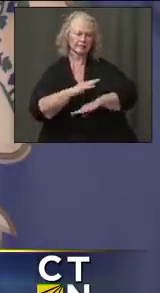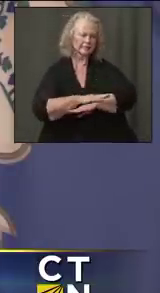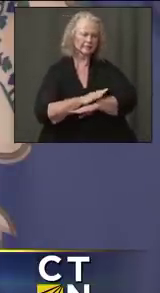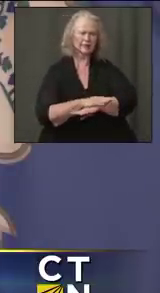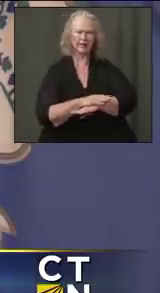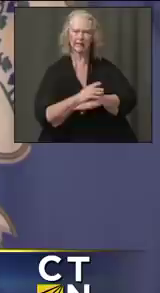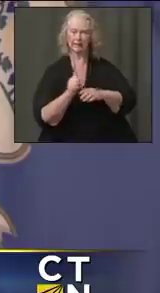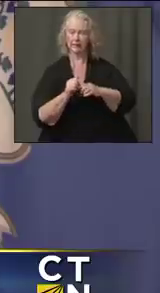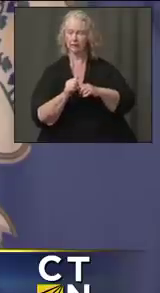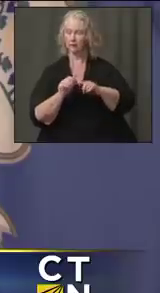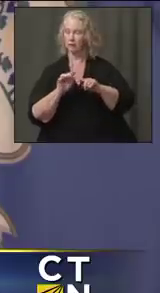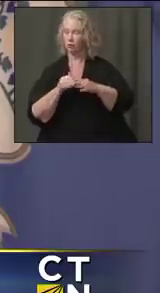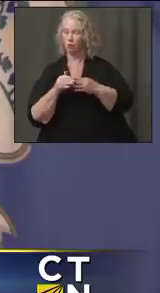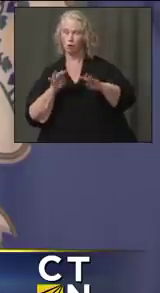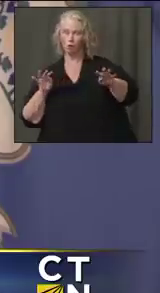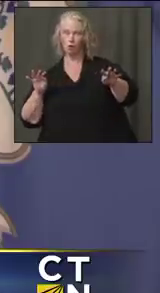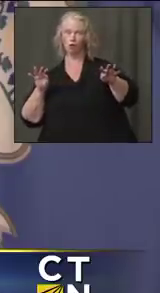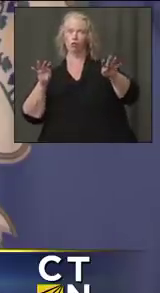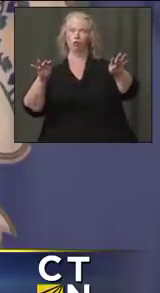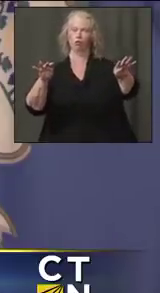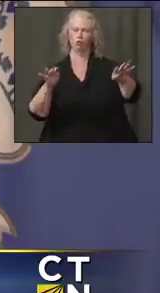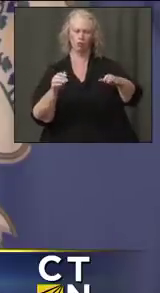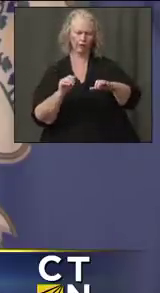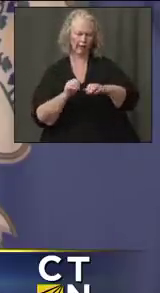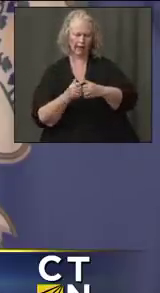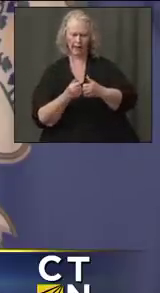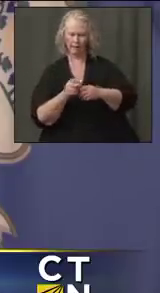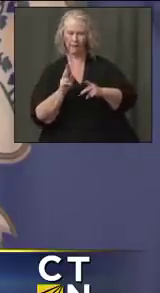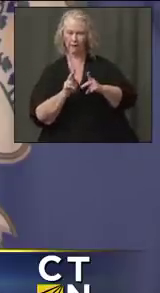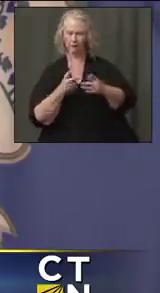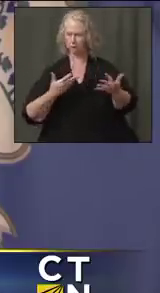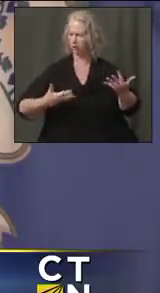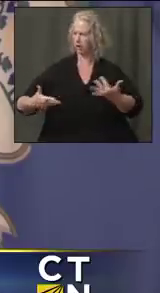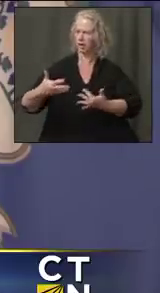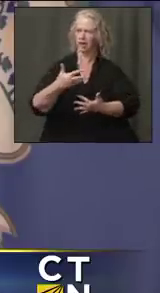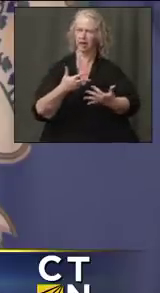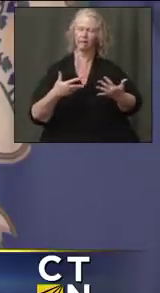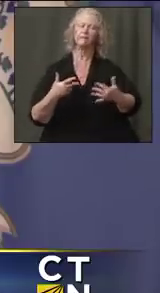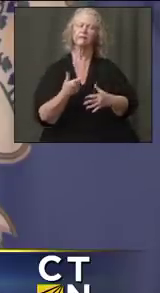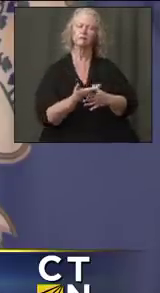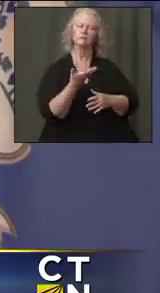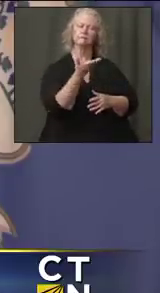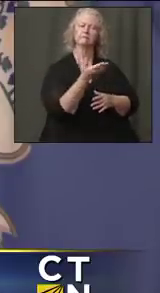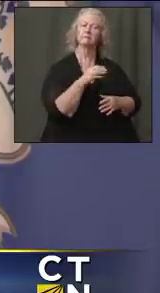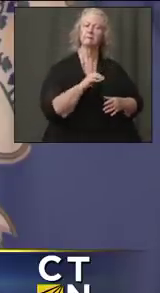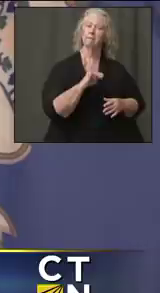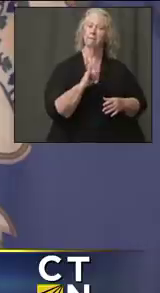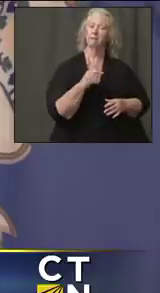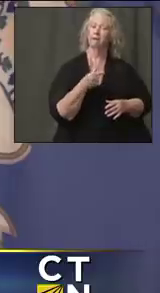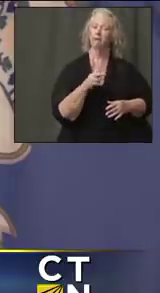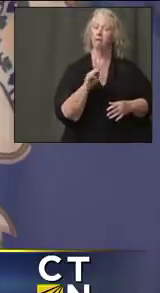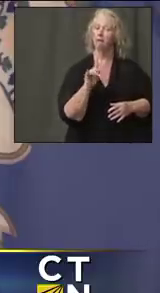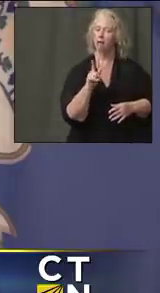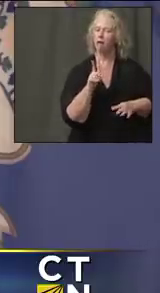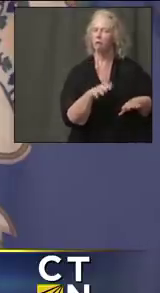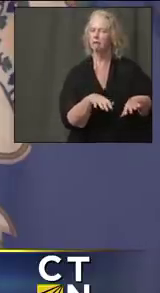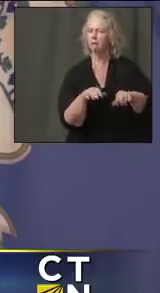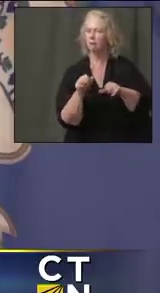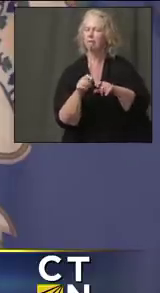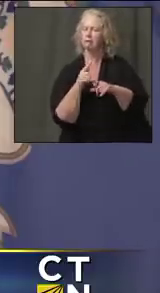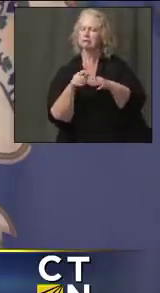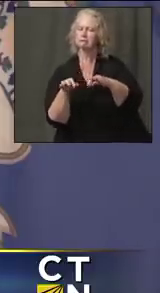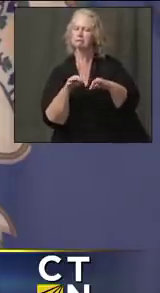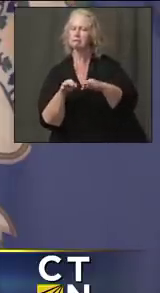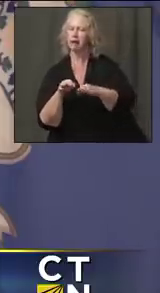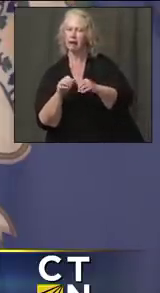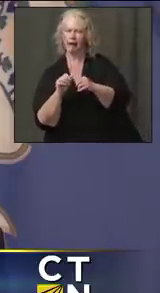facing forward, and how many people would be in there. And Miguel will talk about the metrics we've used as we thought